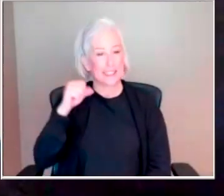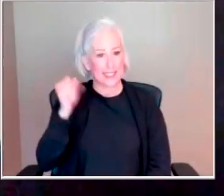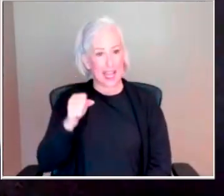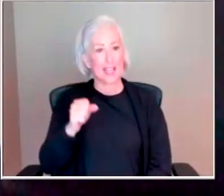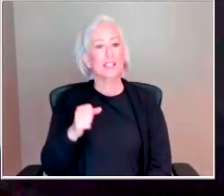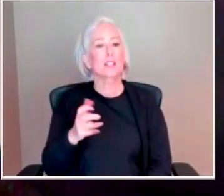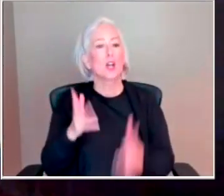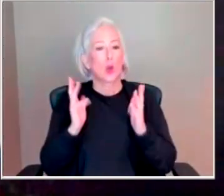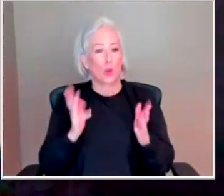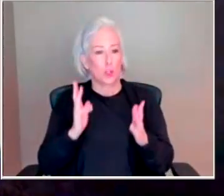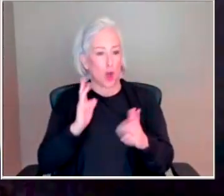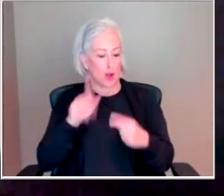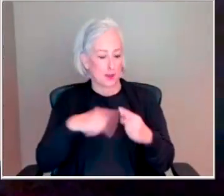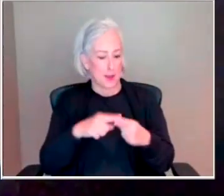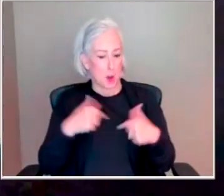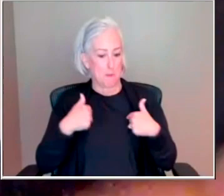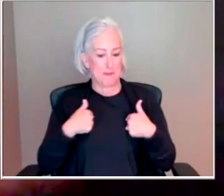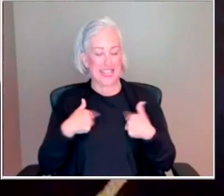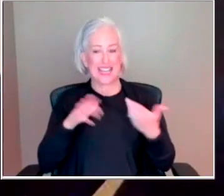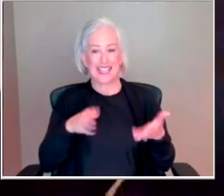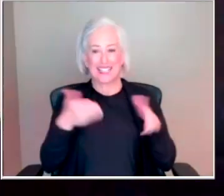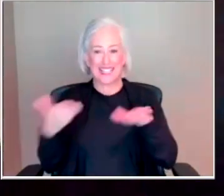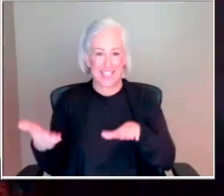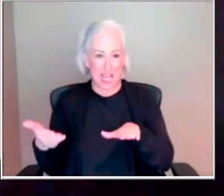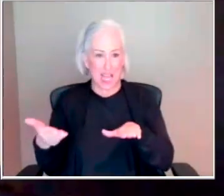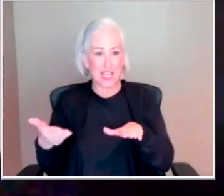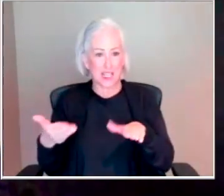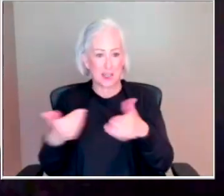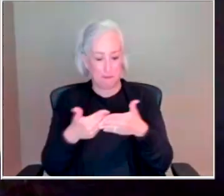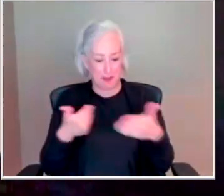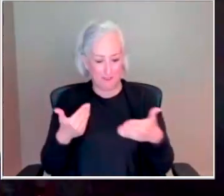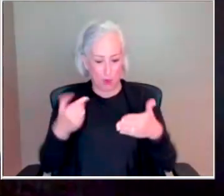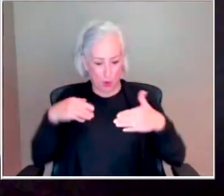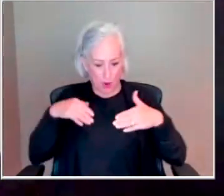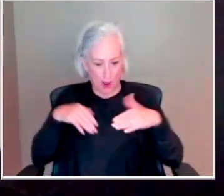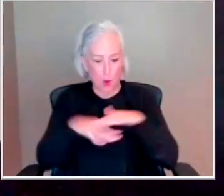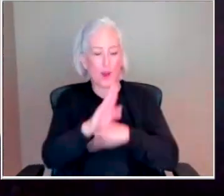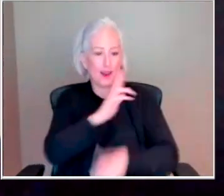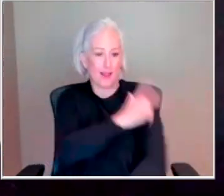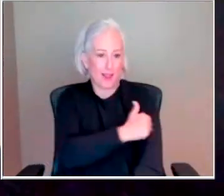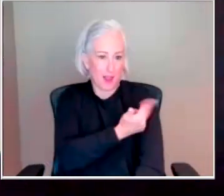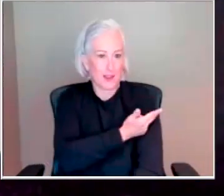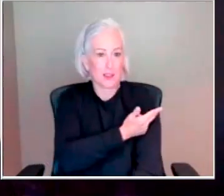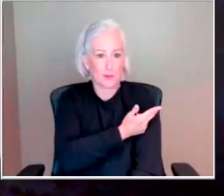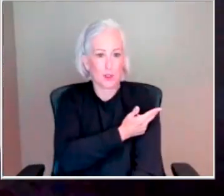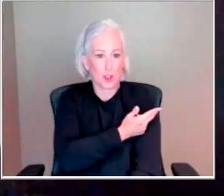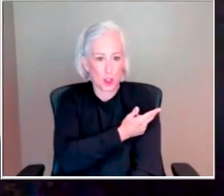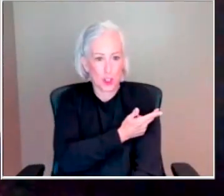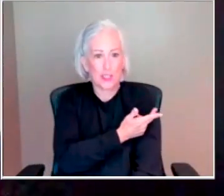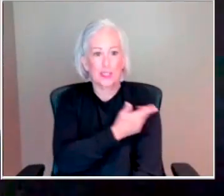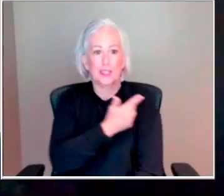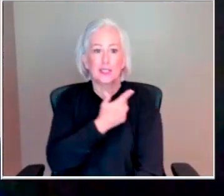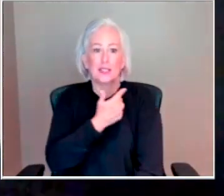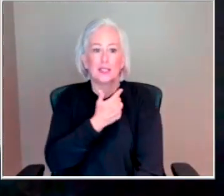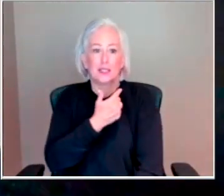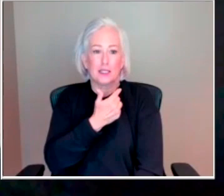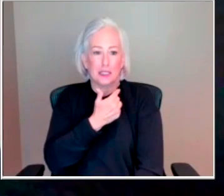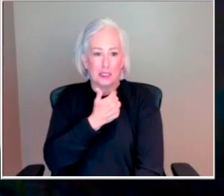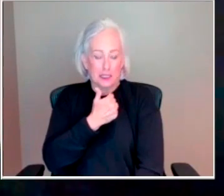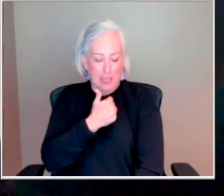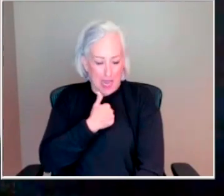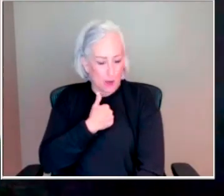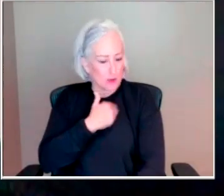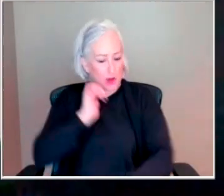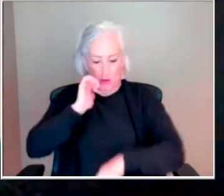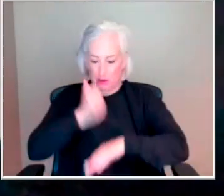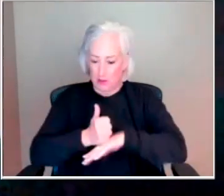of me actually dying before I actually went to the hospital, and I was kind of getting my ducks in a row in